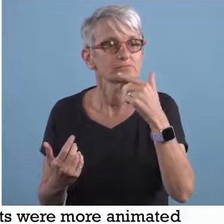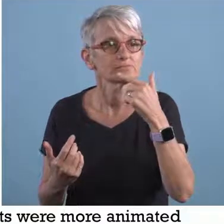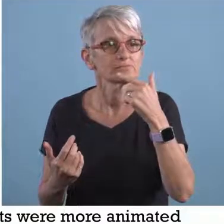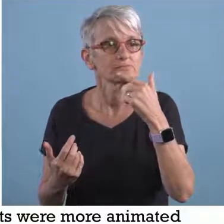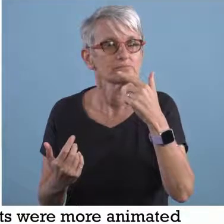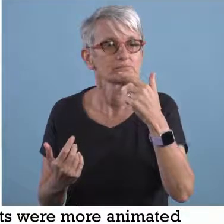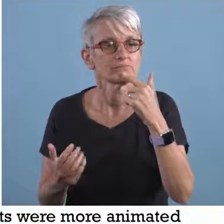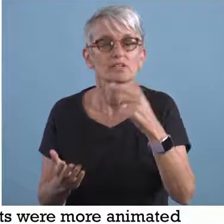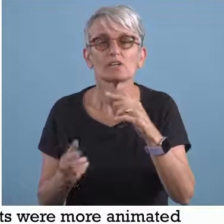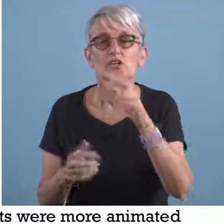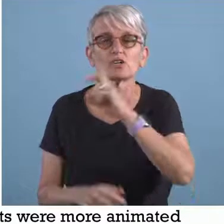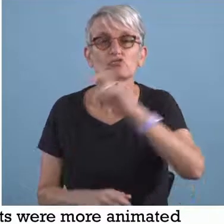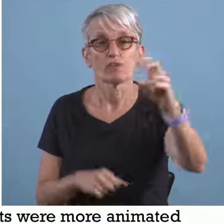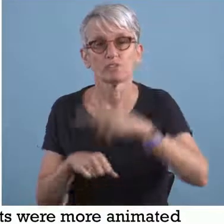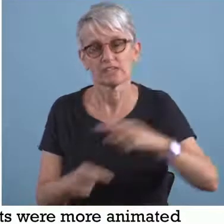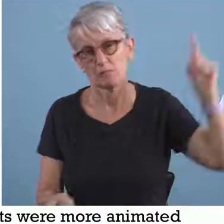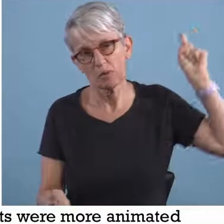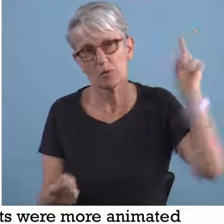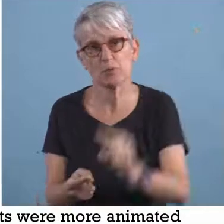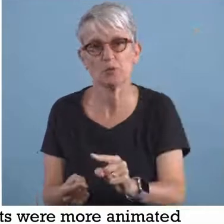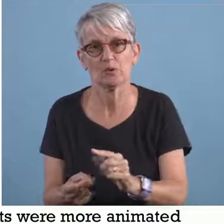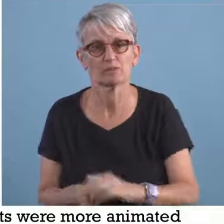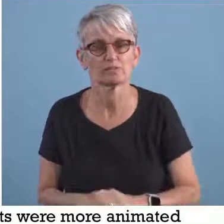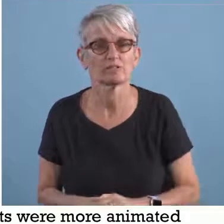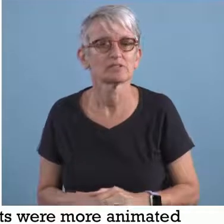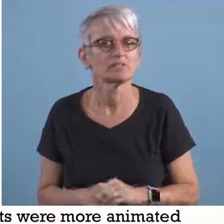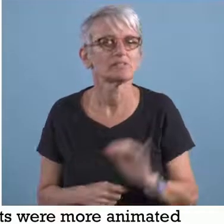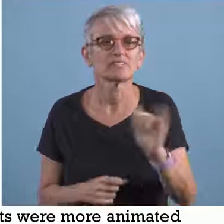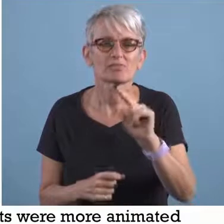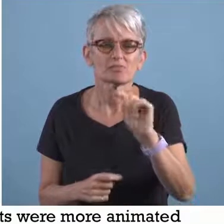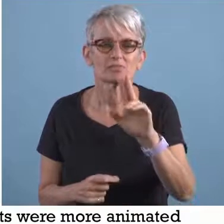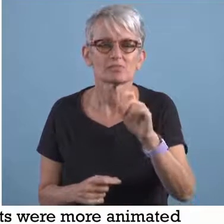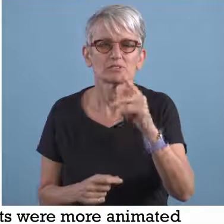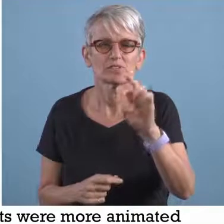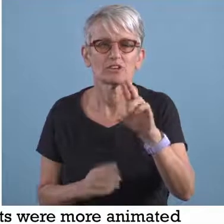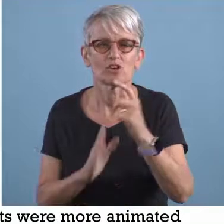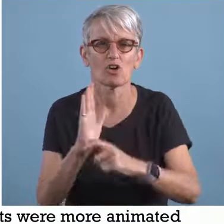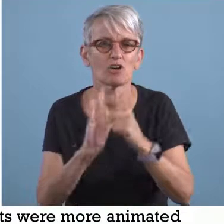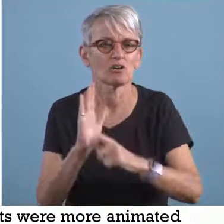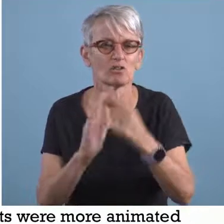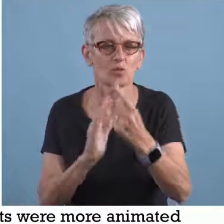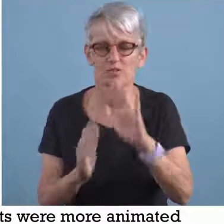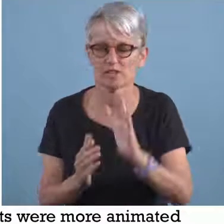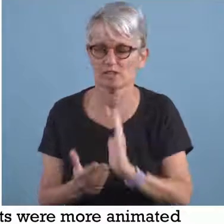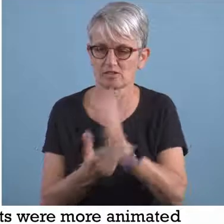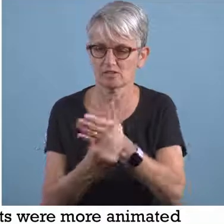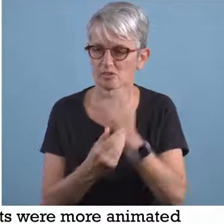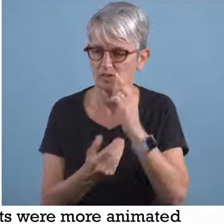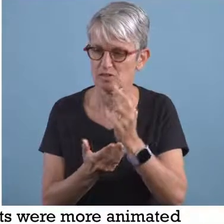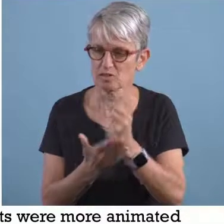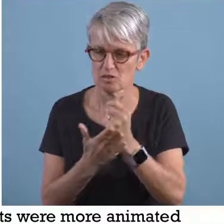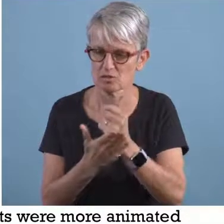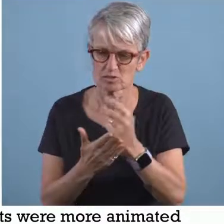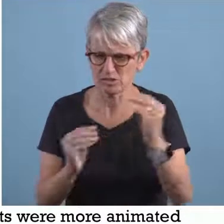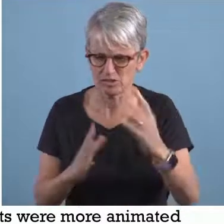It reduces travel time. And again, from the Tucker article, I love that one of their interventionists or therapists, teachers, I'm not sure